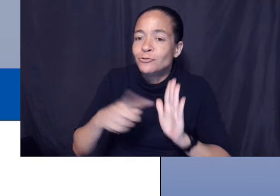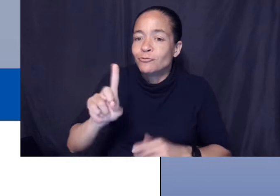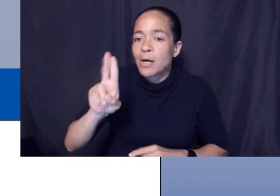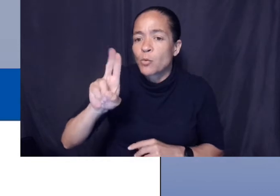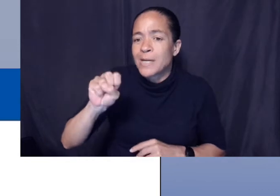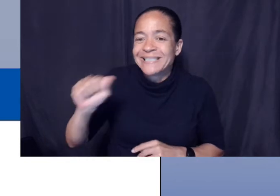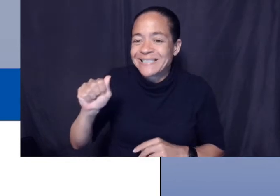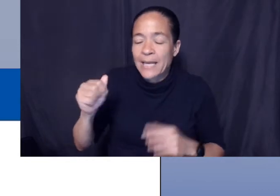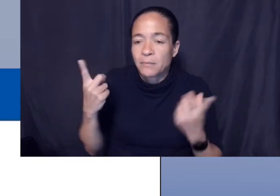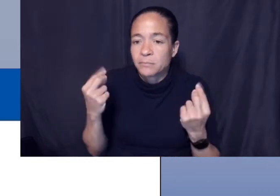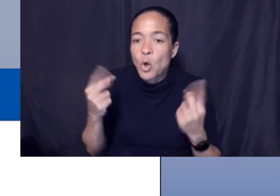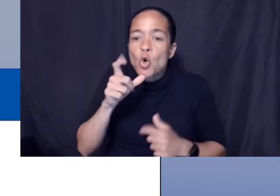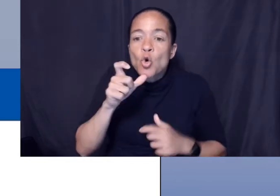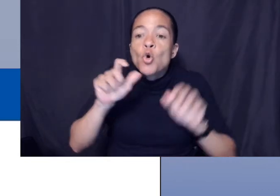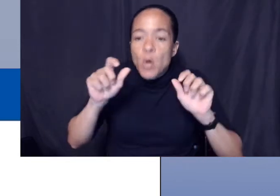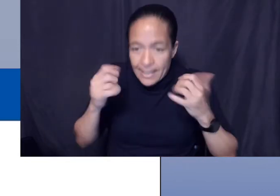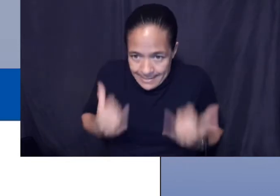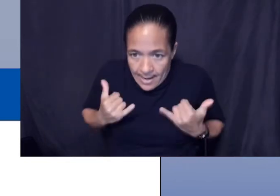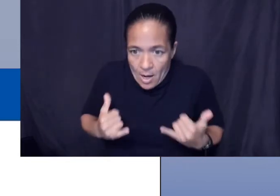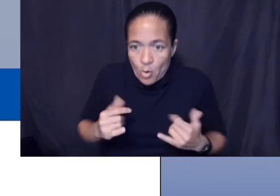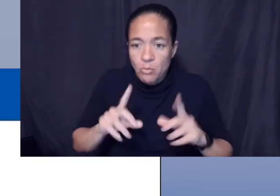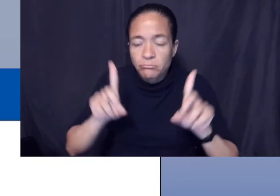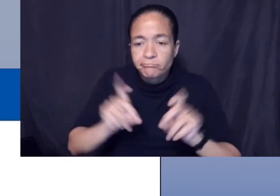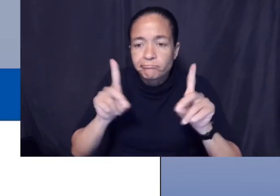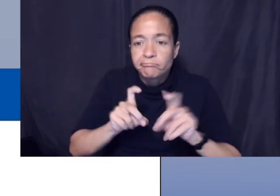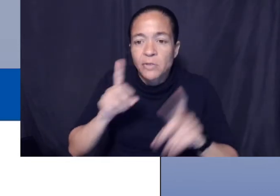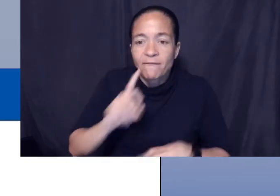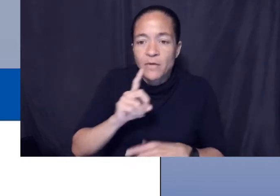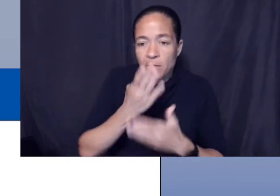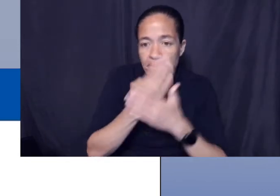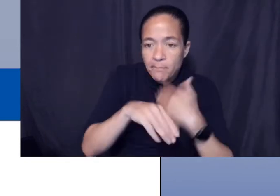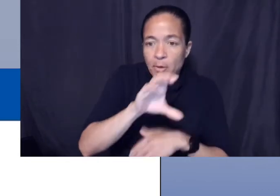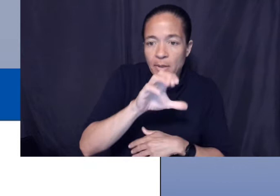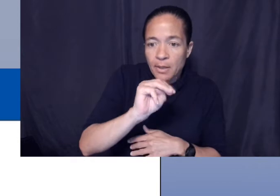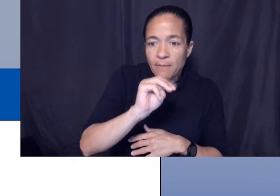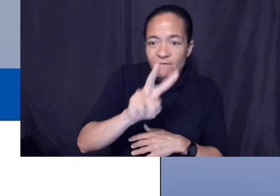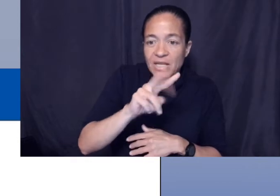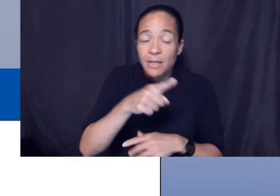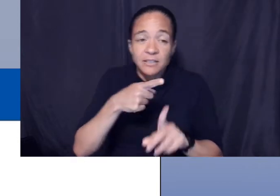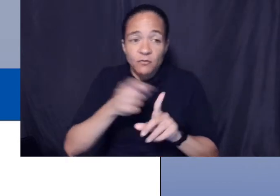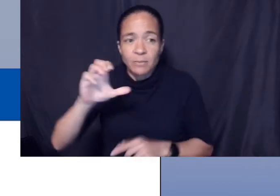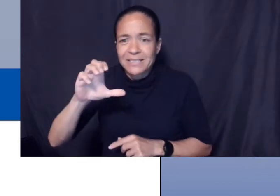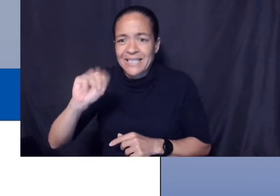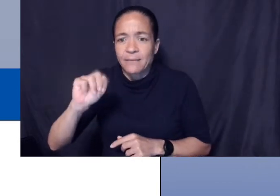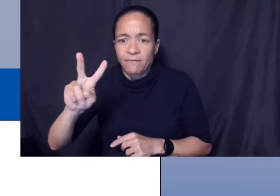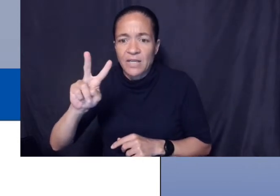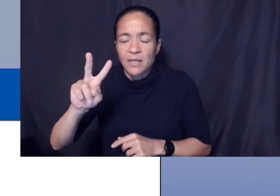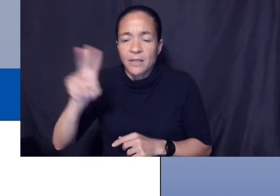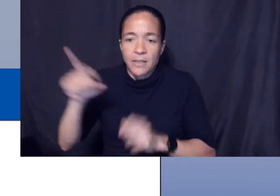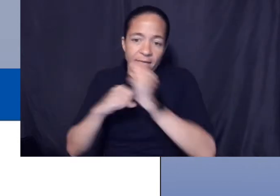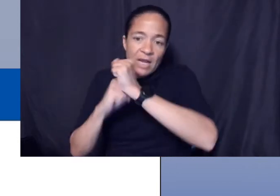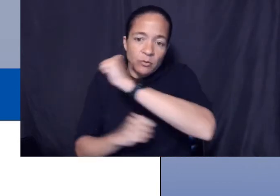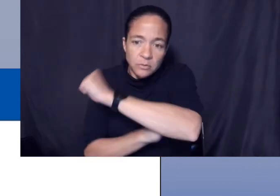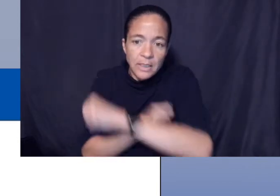United States in terms of who is screening for congenital CMV. This is from the National CMV Foundation, and the